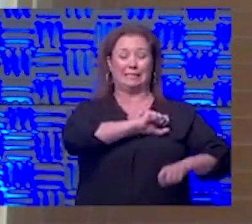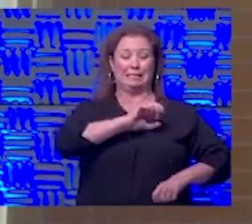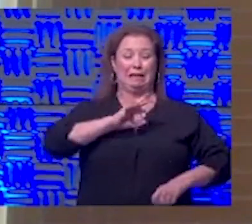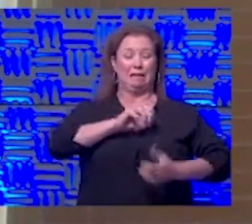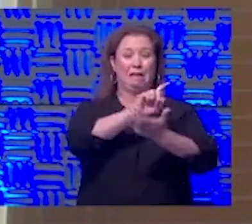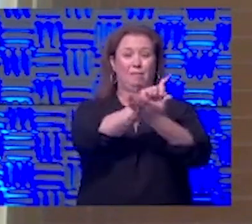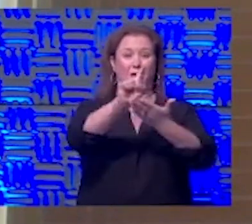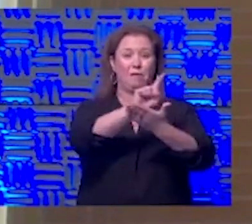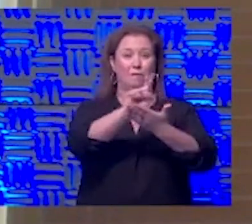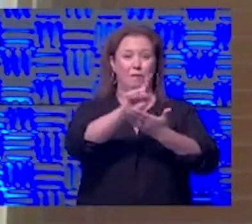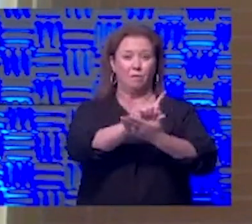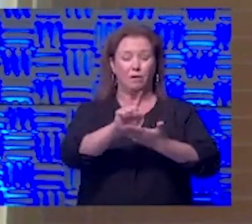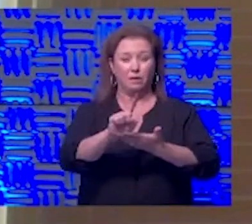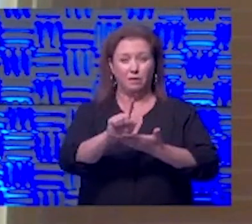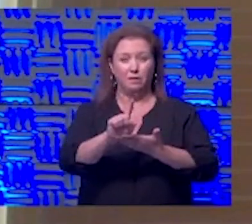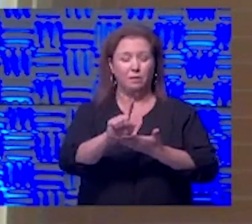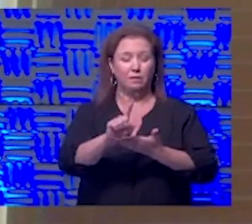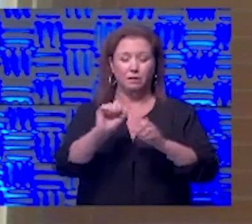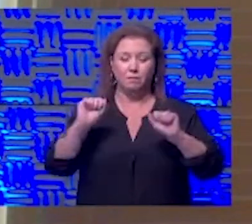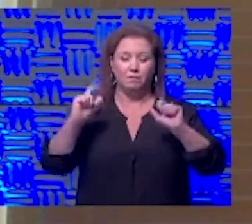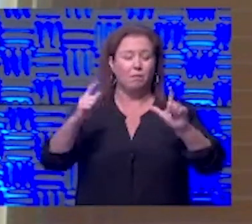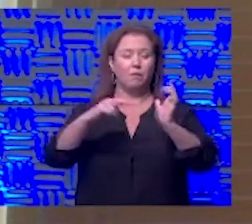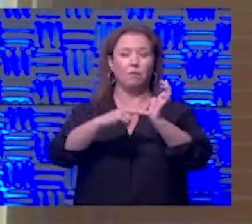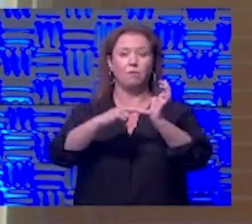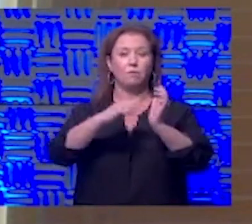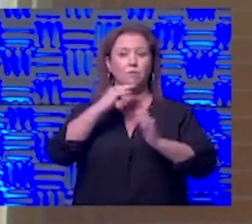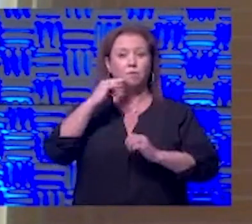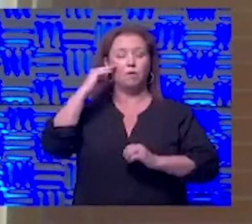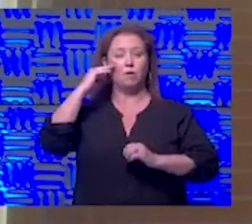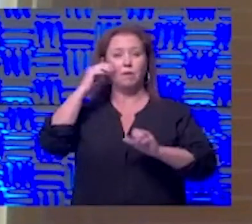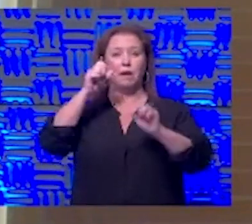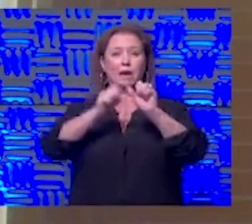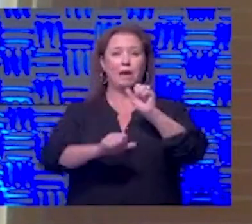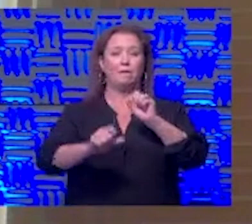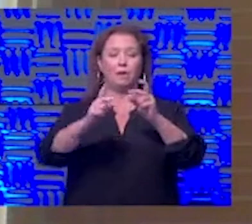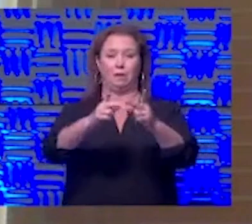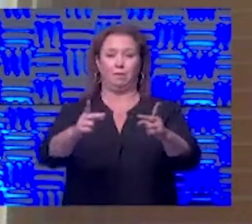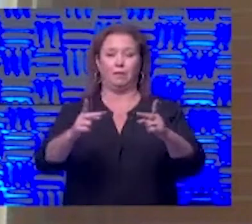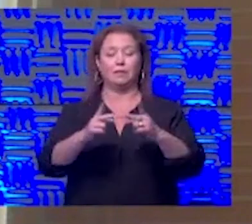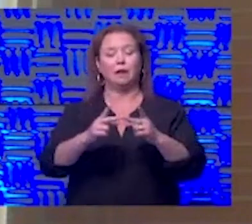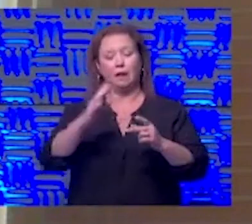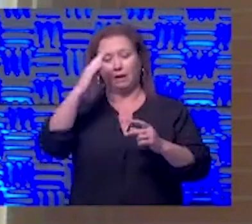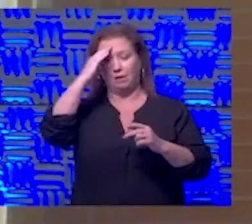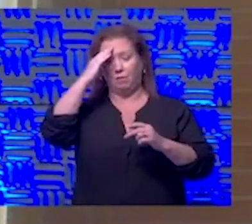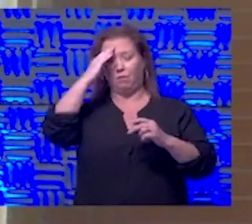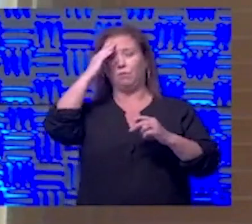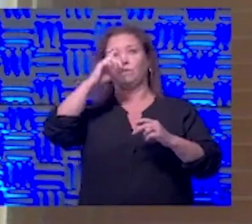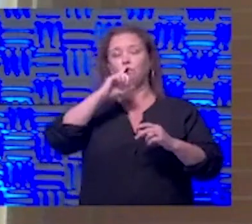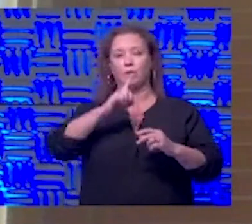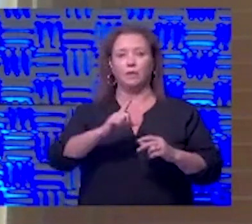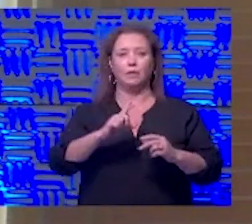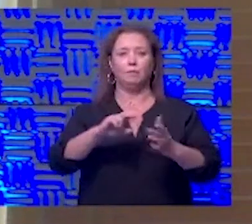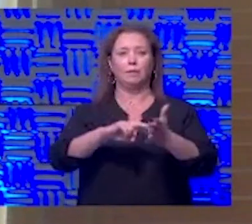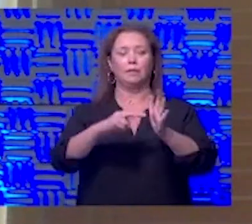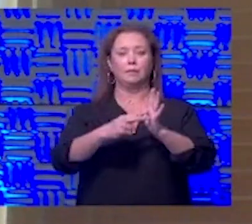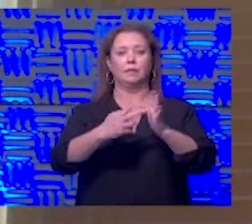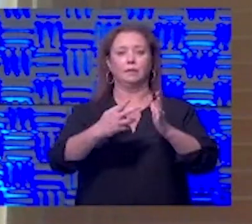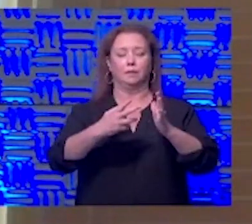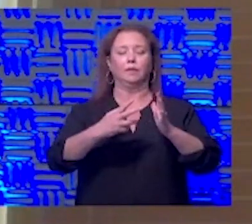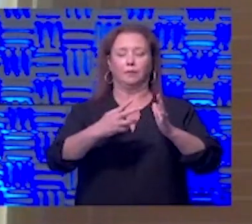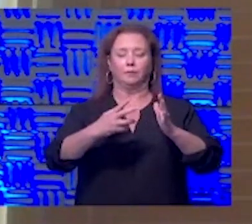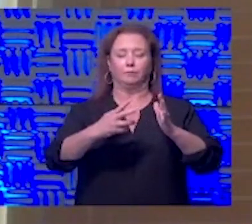week in all of the nursing facilities everywhere. I know that relies on a lot of, differences